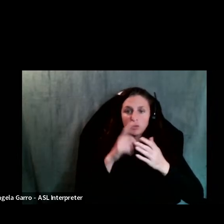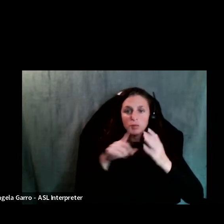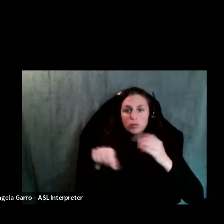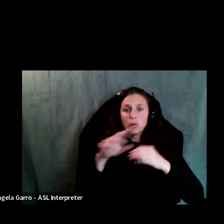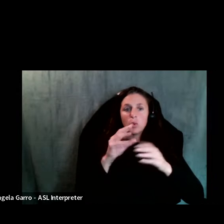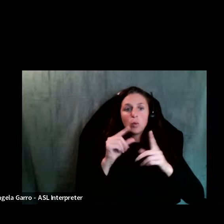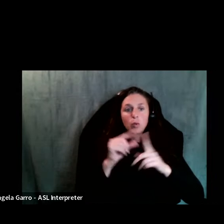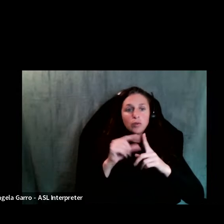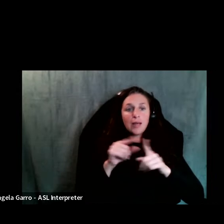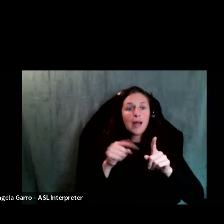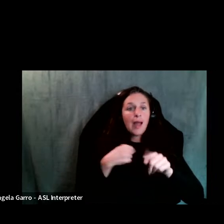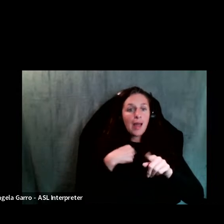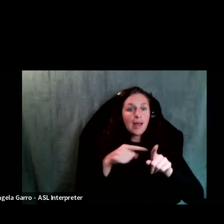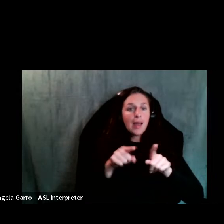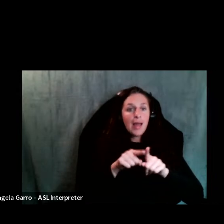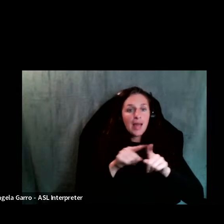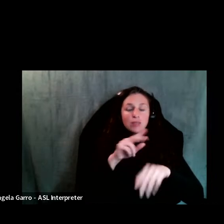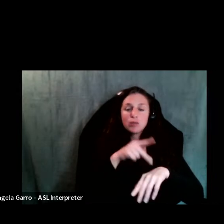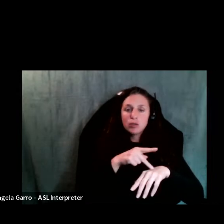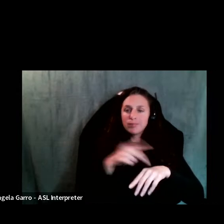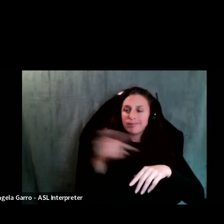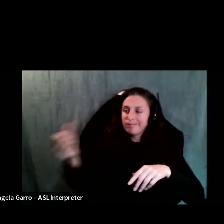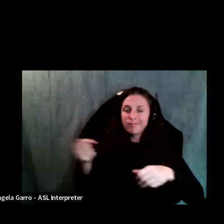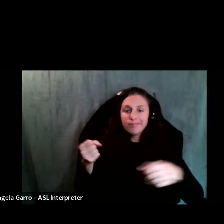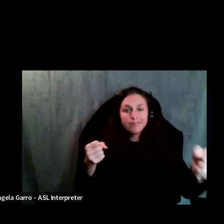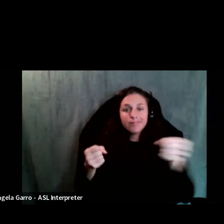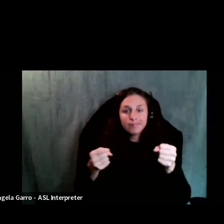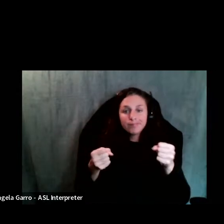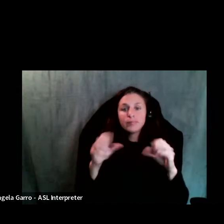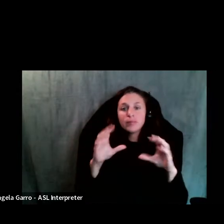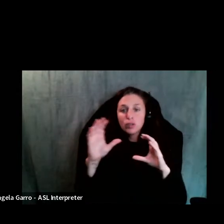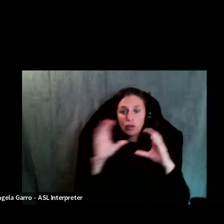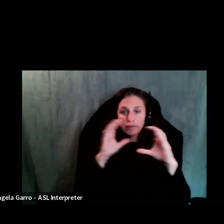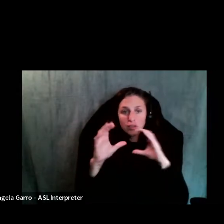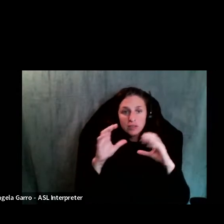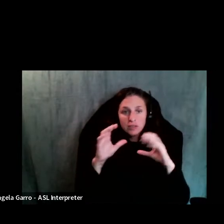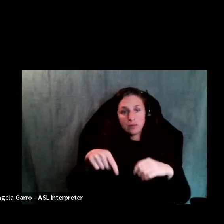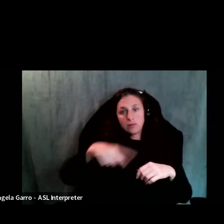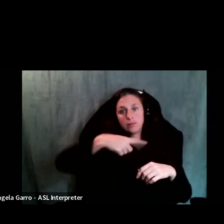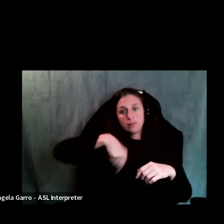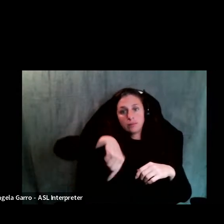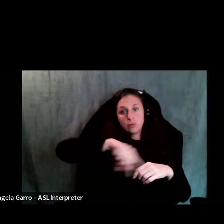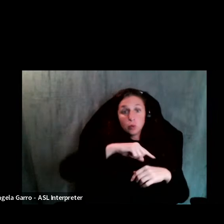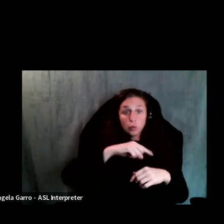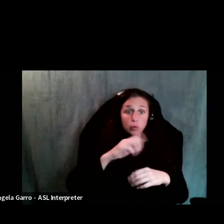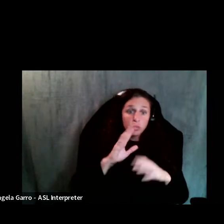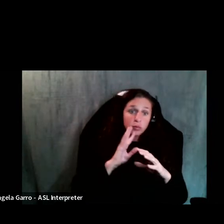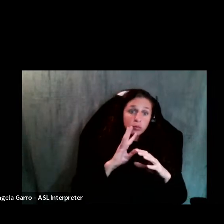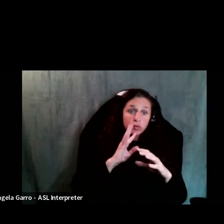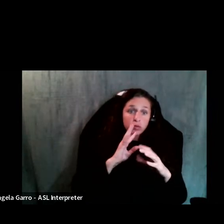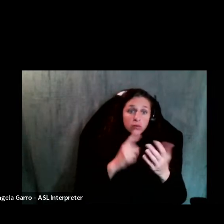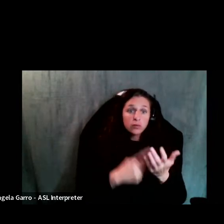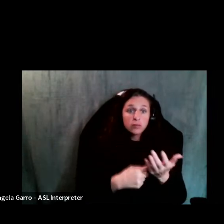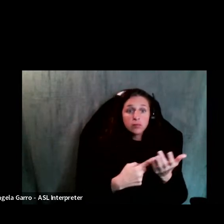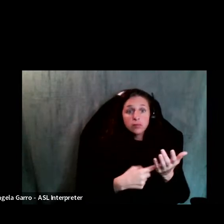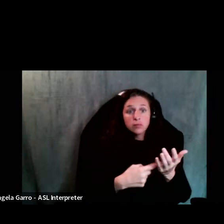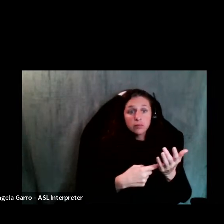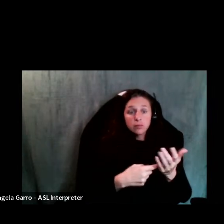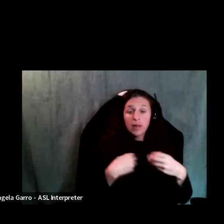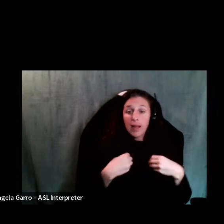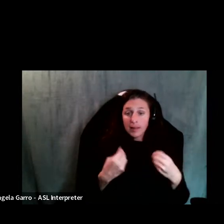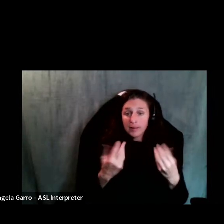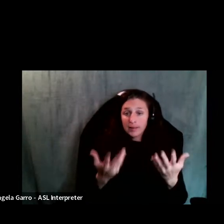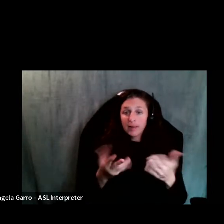I, as the principal, of course, got them together to have a conversation. We talked. I gave